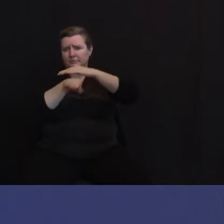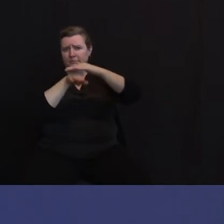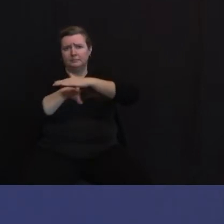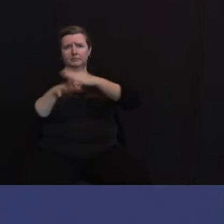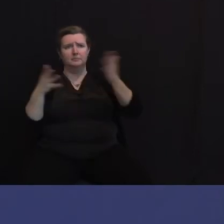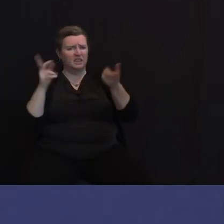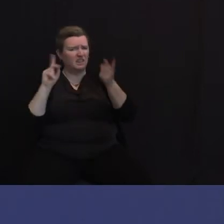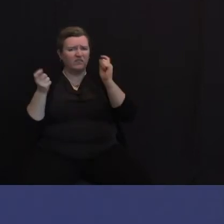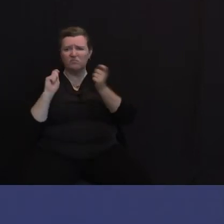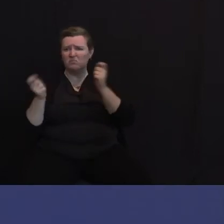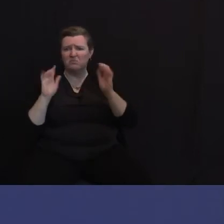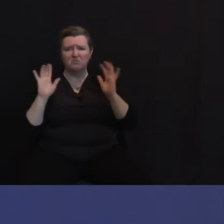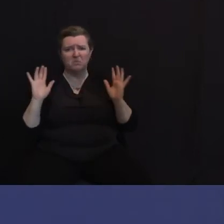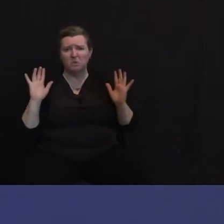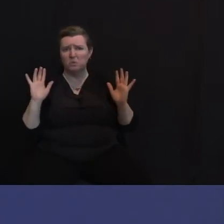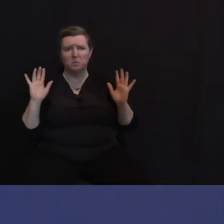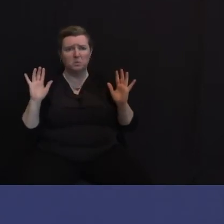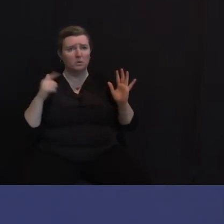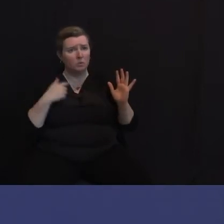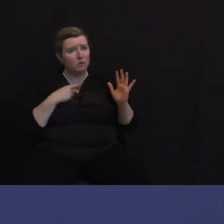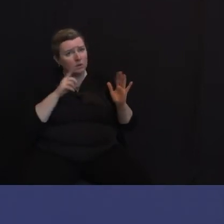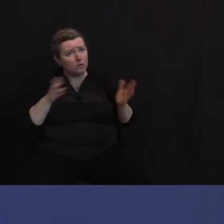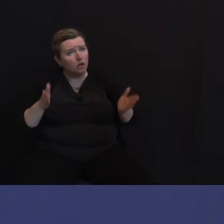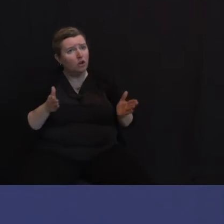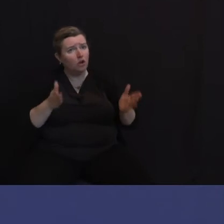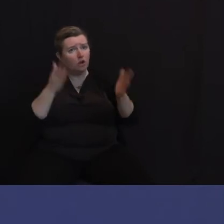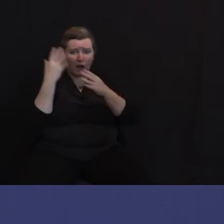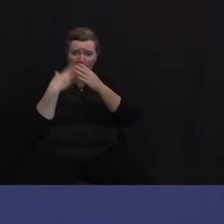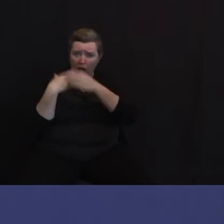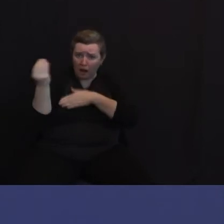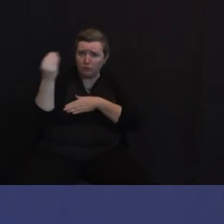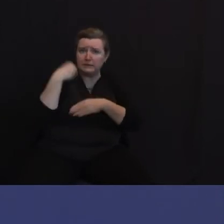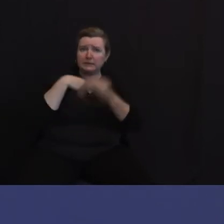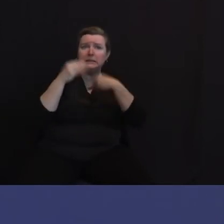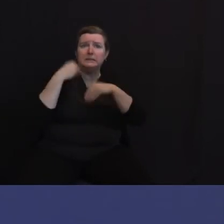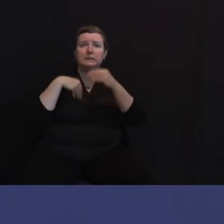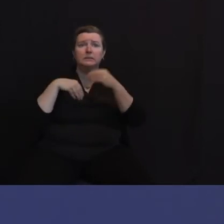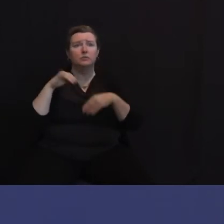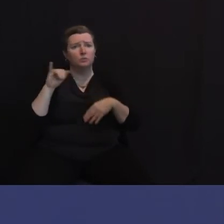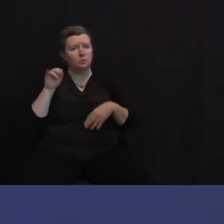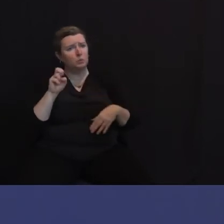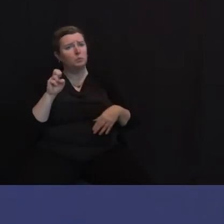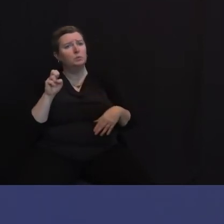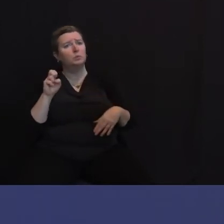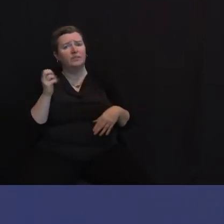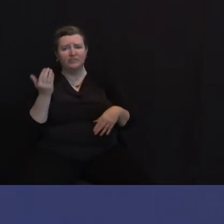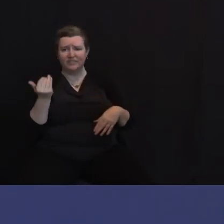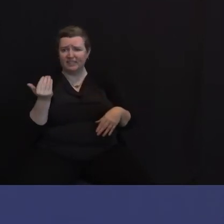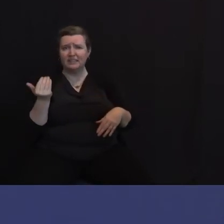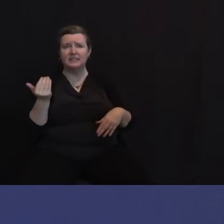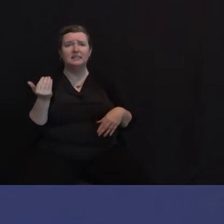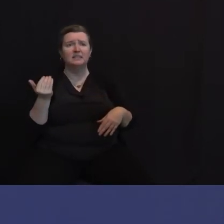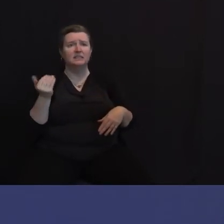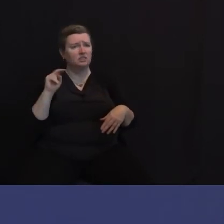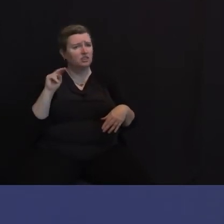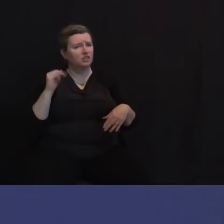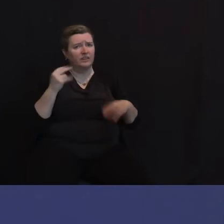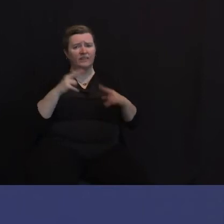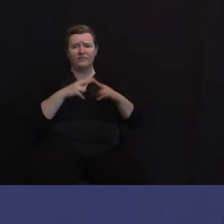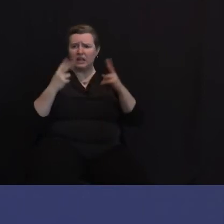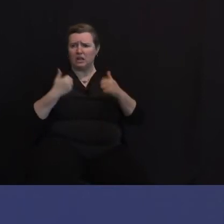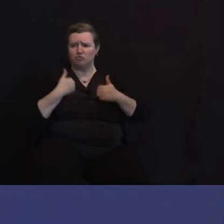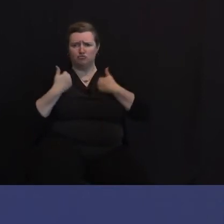we encouraged outdoor dining. Remember, it started June 15th, Monday, June 15th, as aggressively as any American state, working with